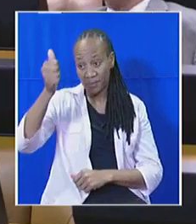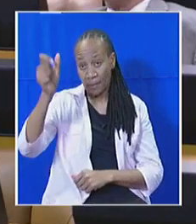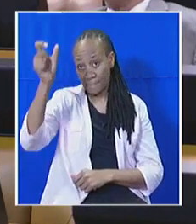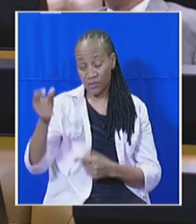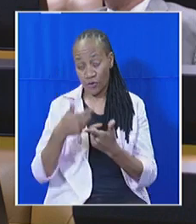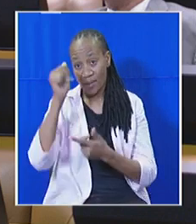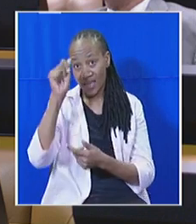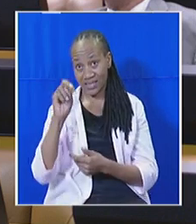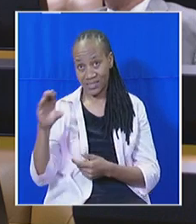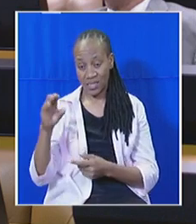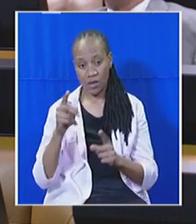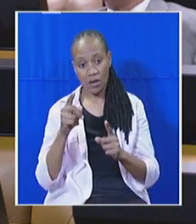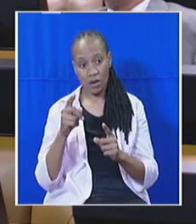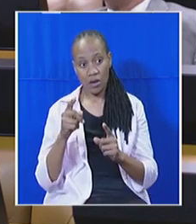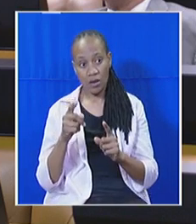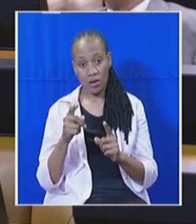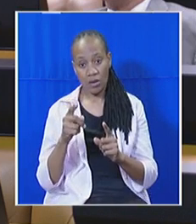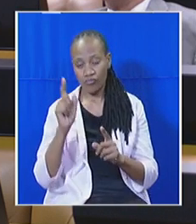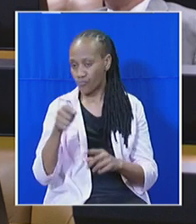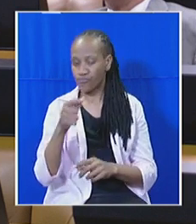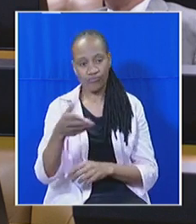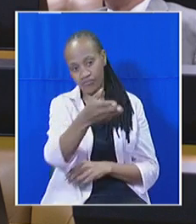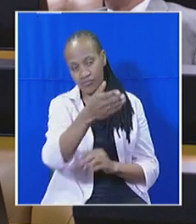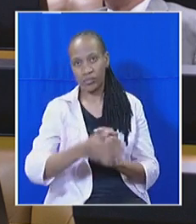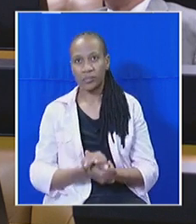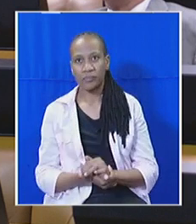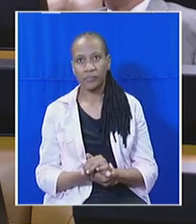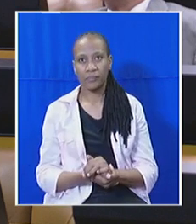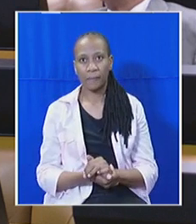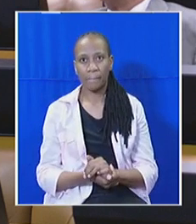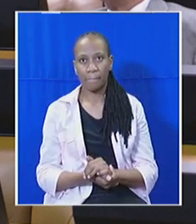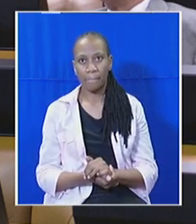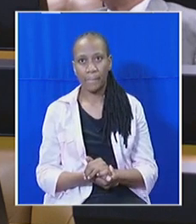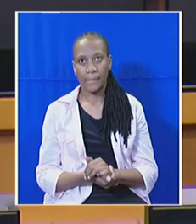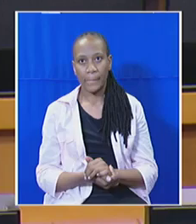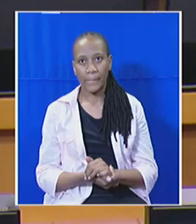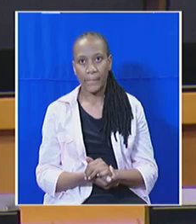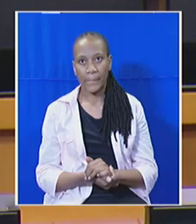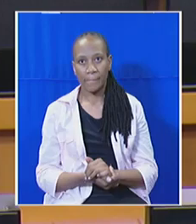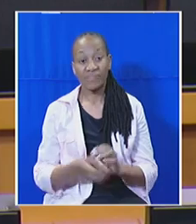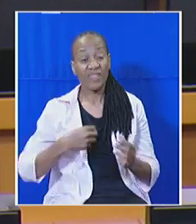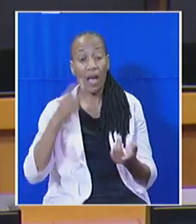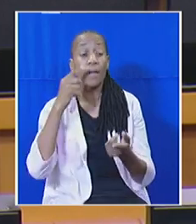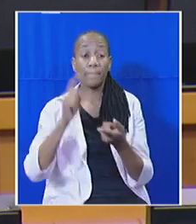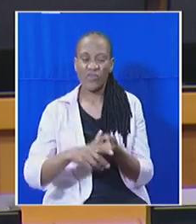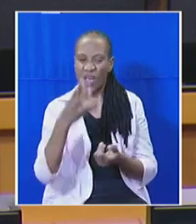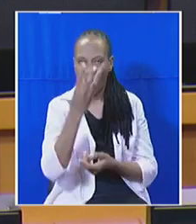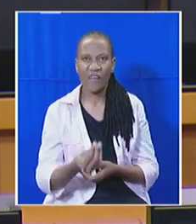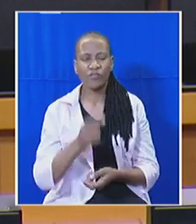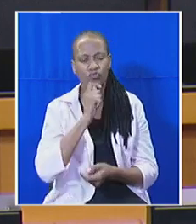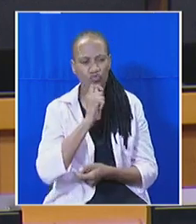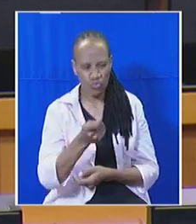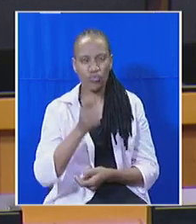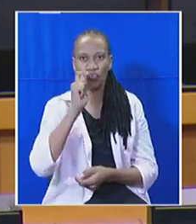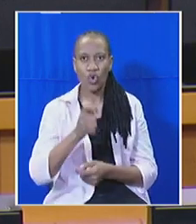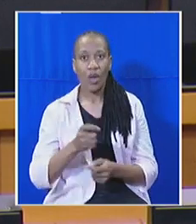majority party is out of order. But as he is, if you want to accept this, I will bring you the proof that it is in fact in